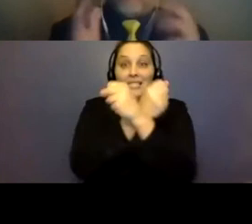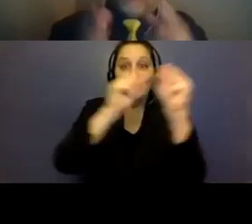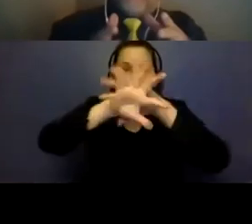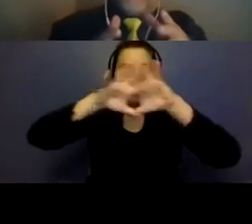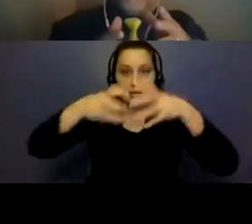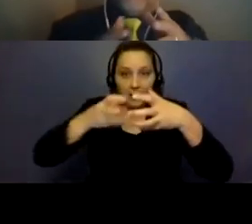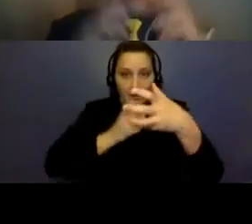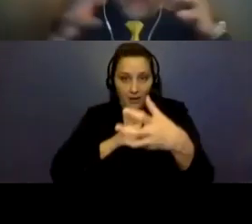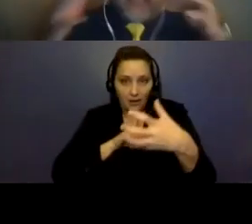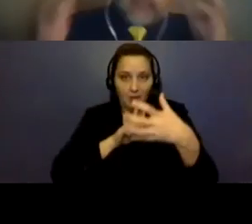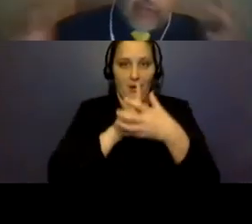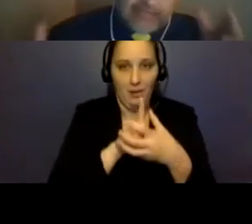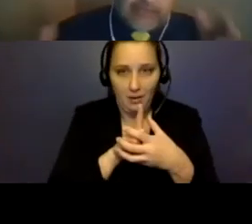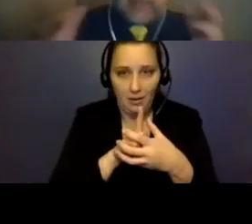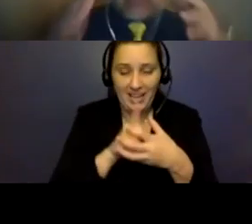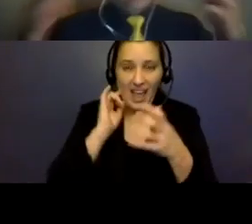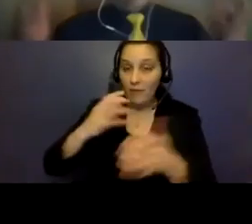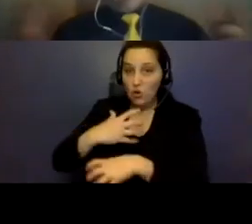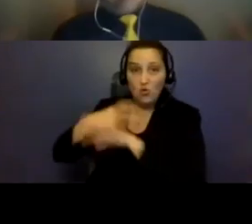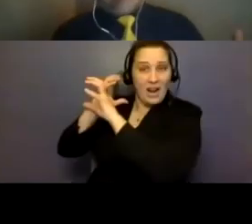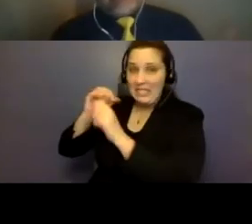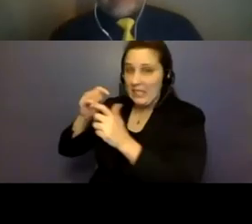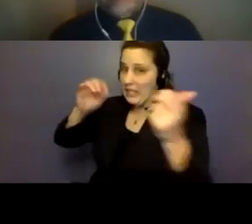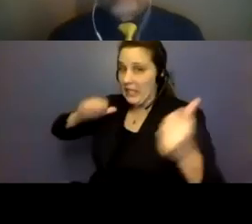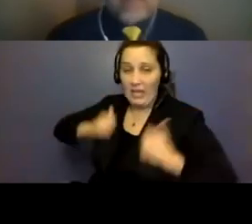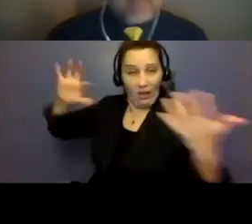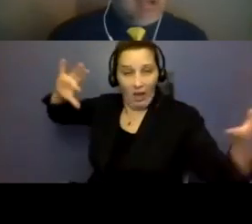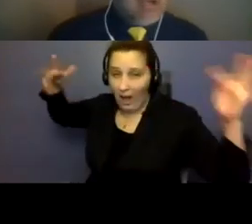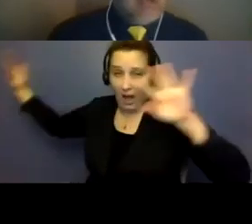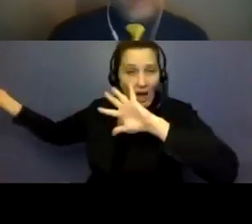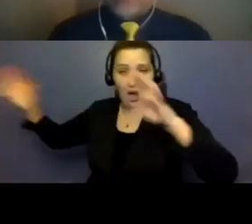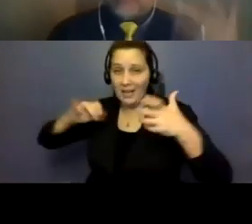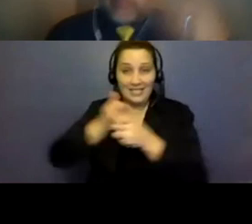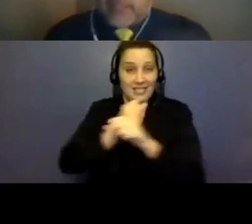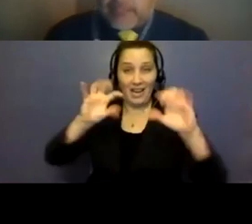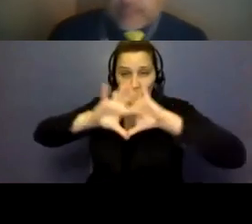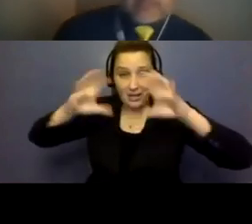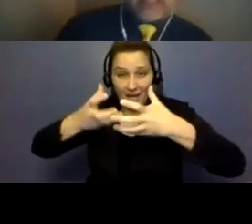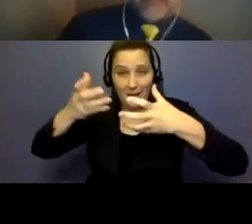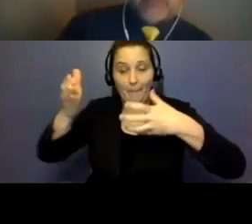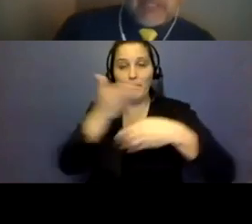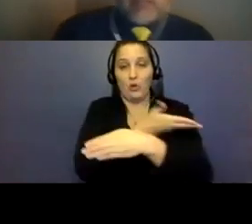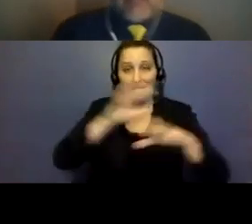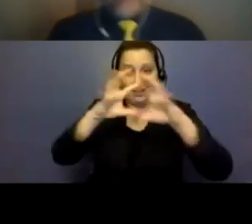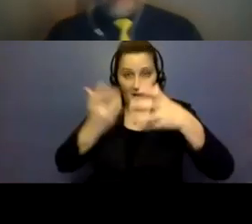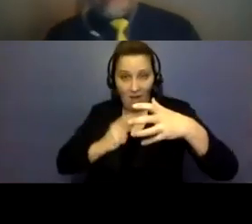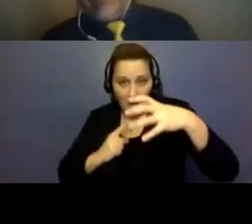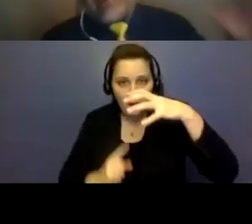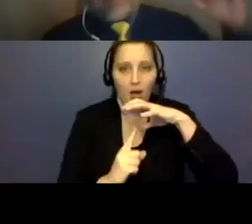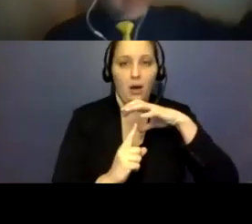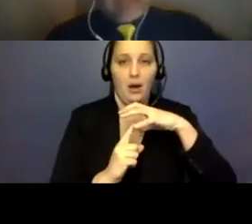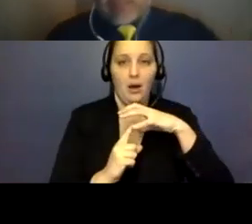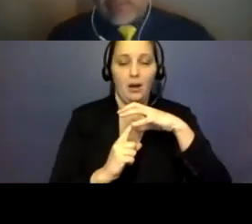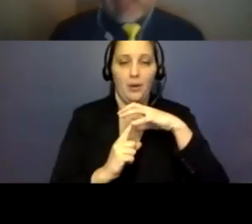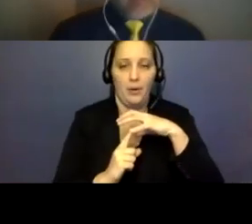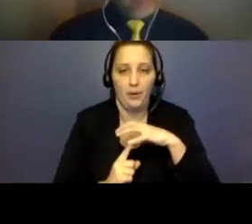for whenever a crisis is taking place. And then, like my sister Nikita was saying,